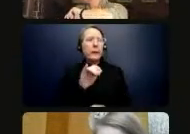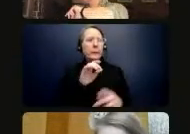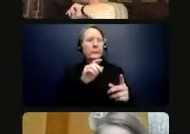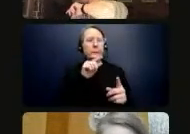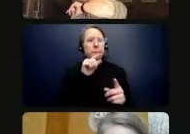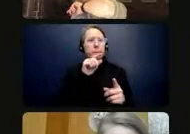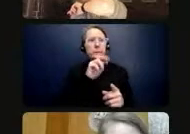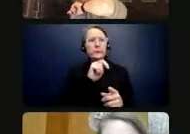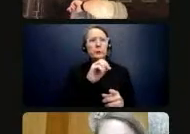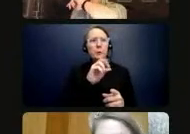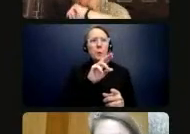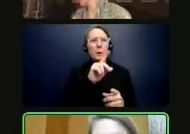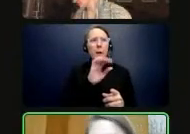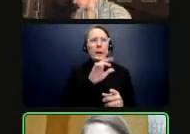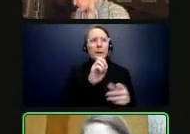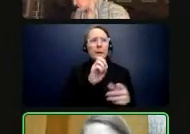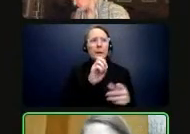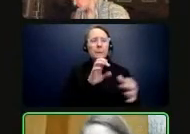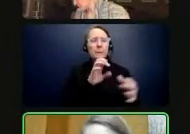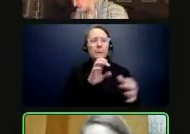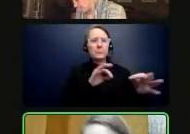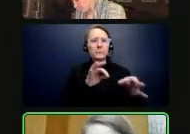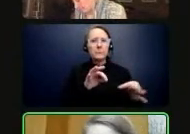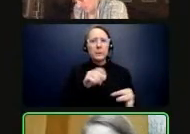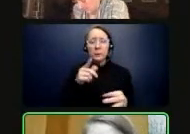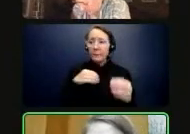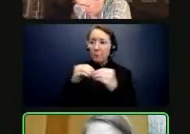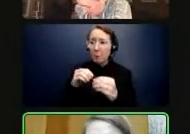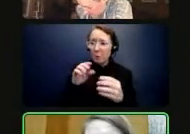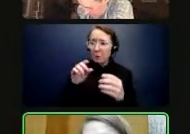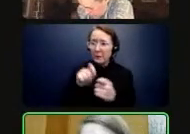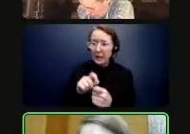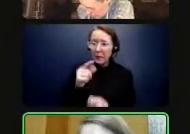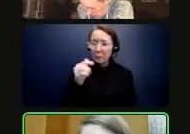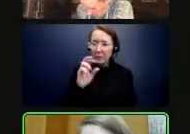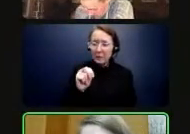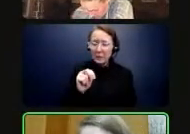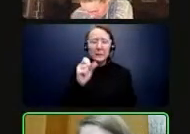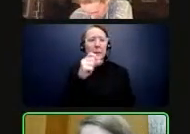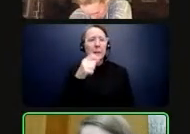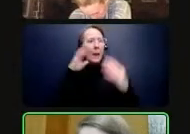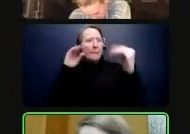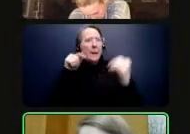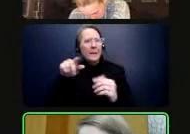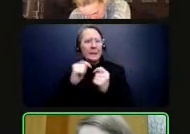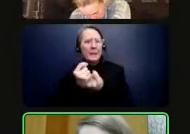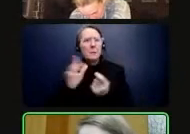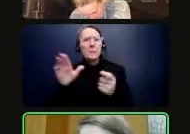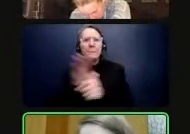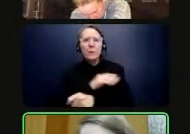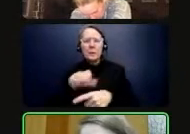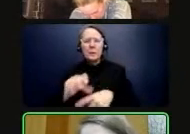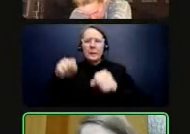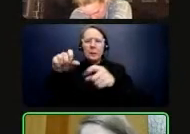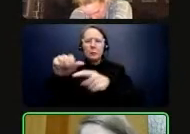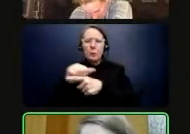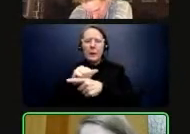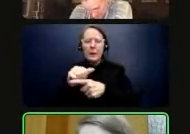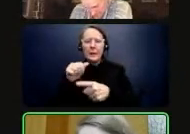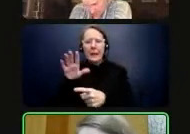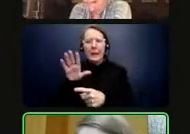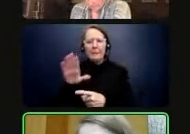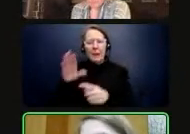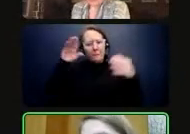more detail there. I expect that team to be fully trained as they will focus on this population in